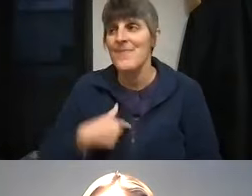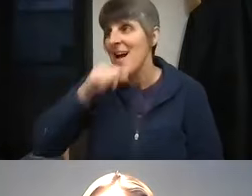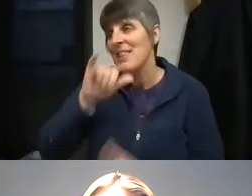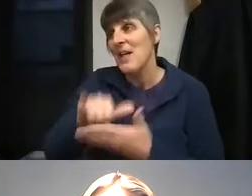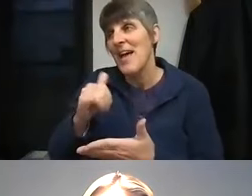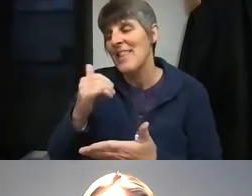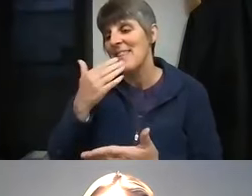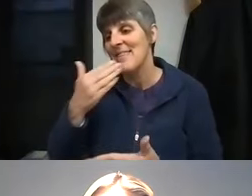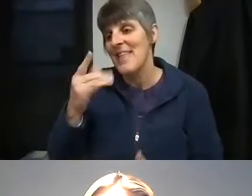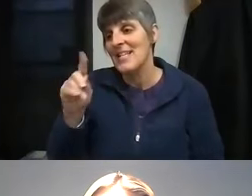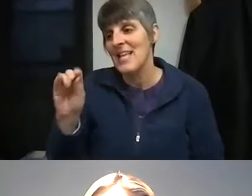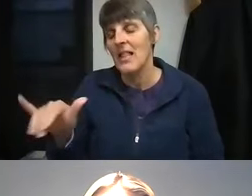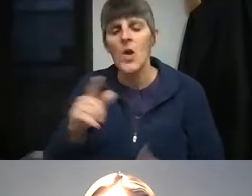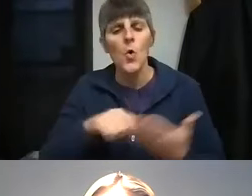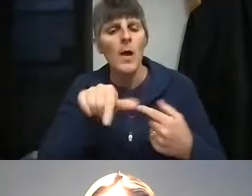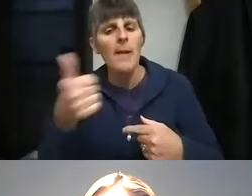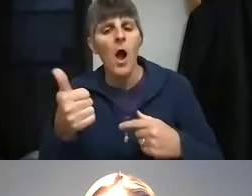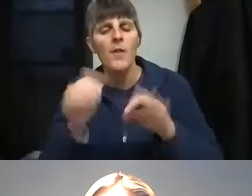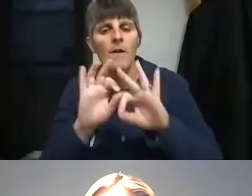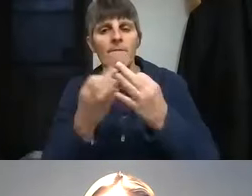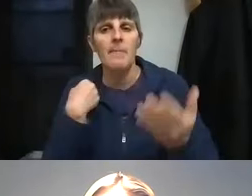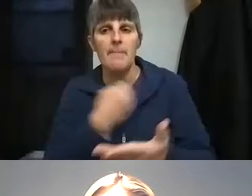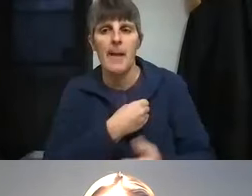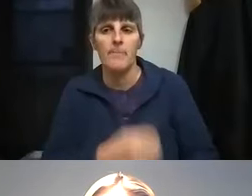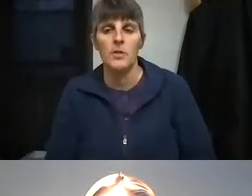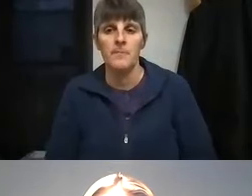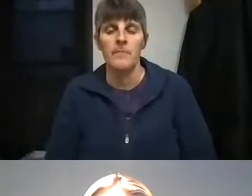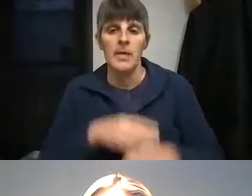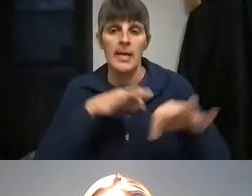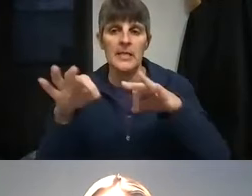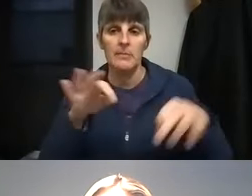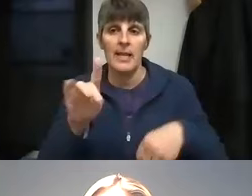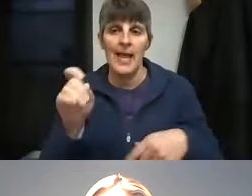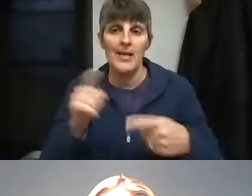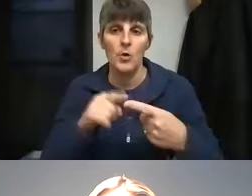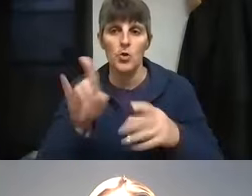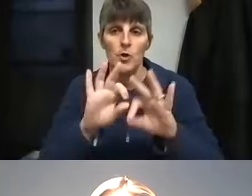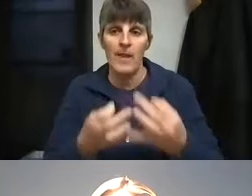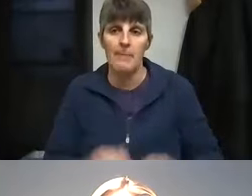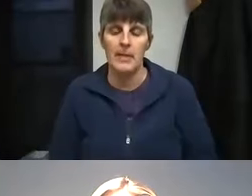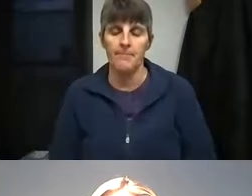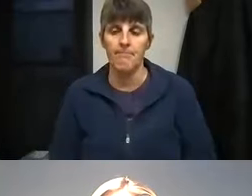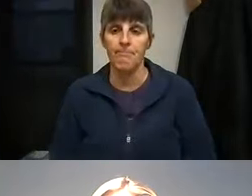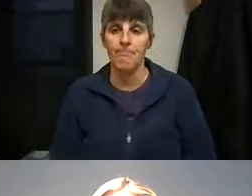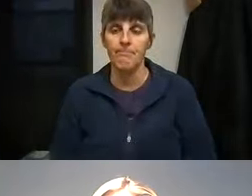Kelly. What about other family members? Explaining the diagnosis to your family.